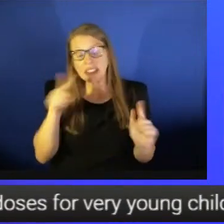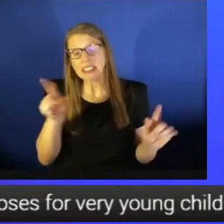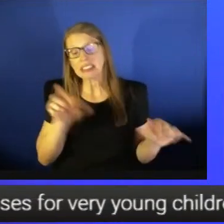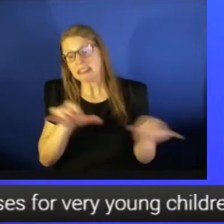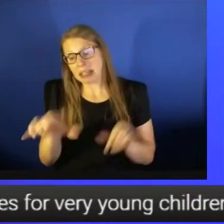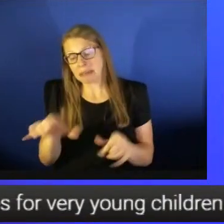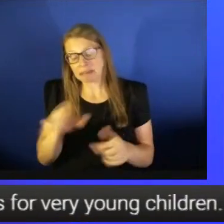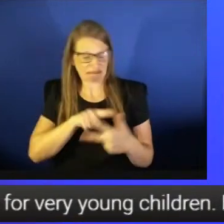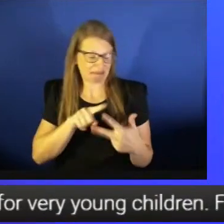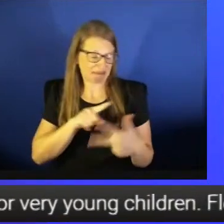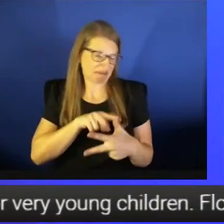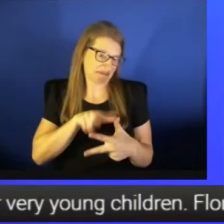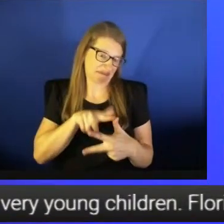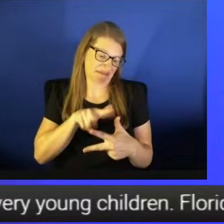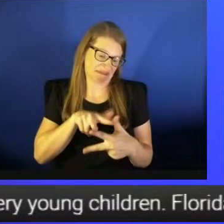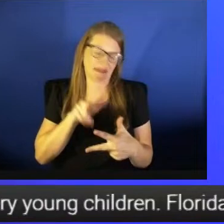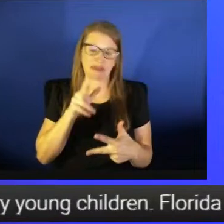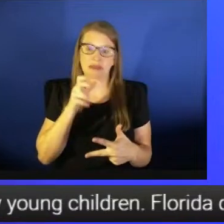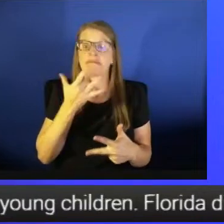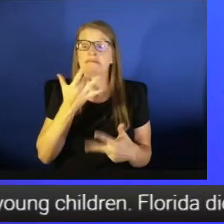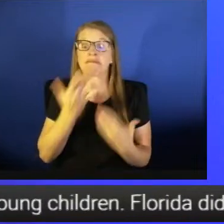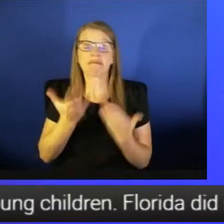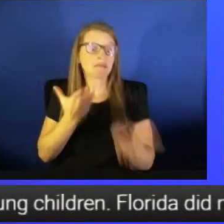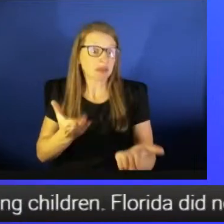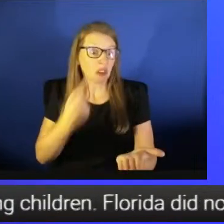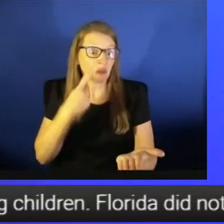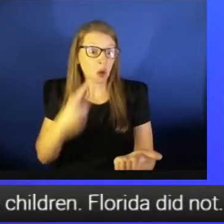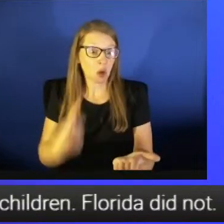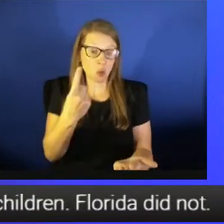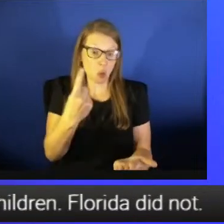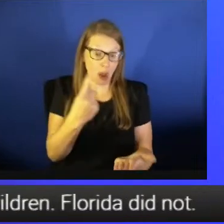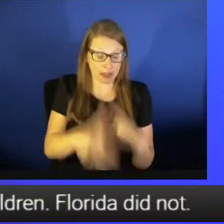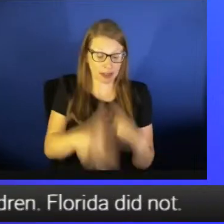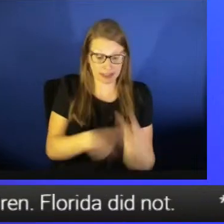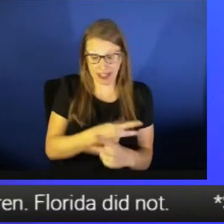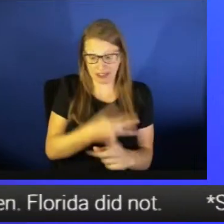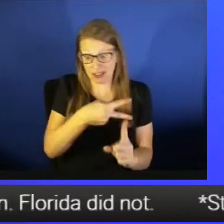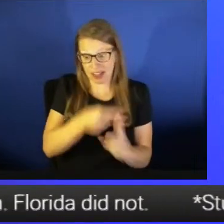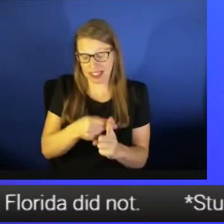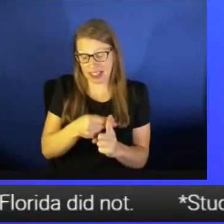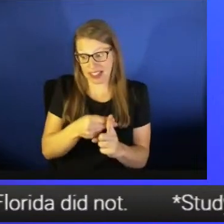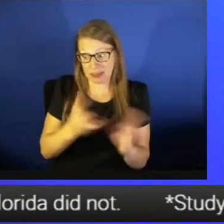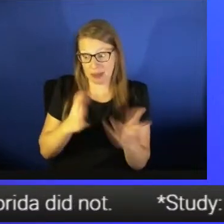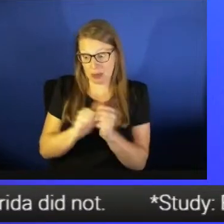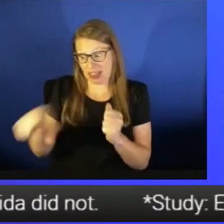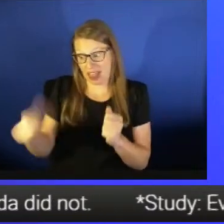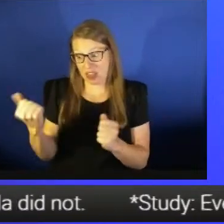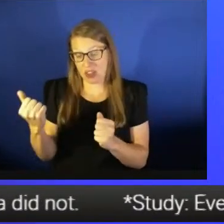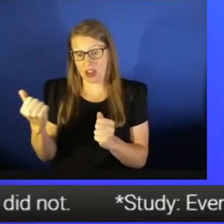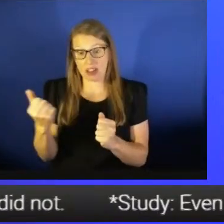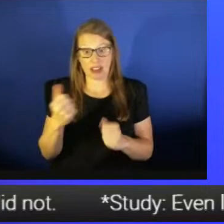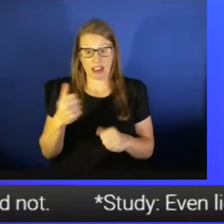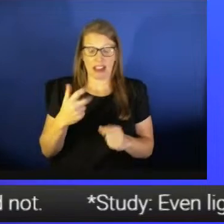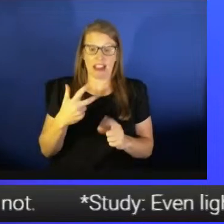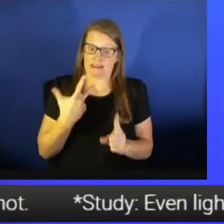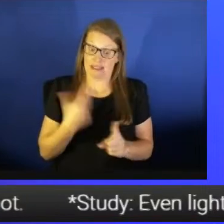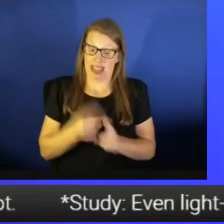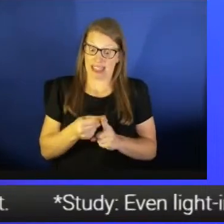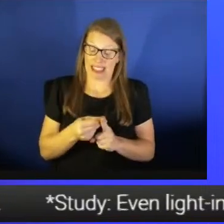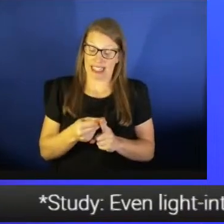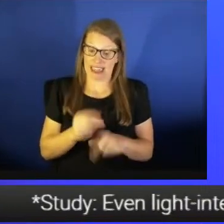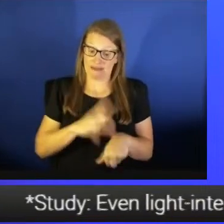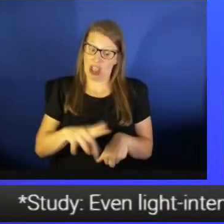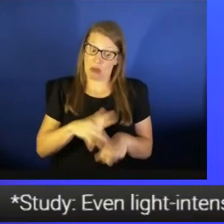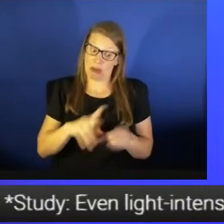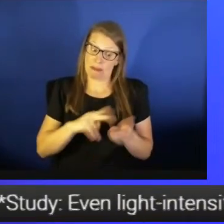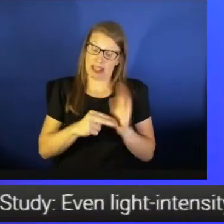make preferential recommendations for one version of the vaccine over the other. So the best vaccine is going to be the vaccine that you can get at your